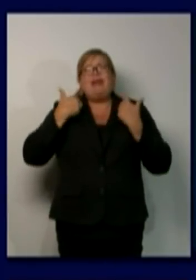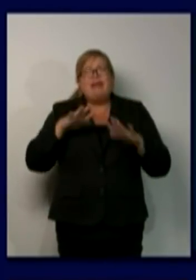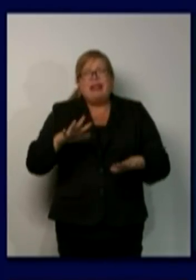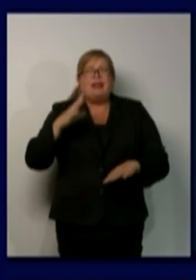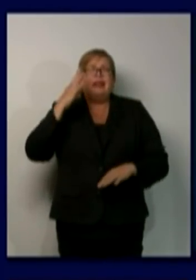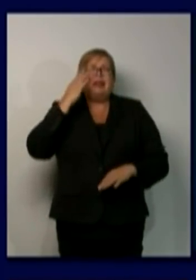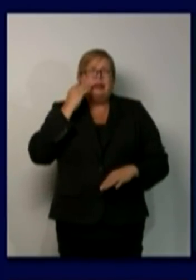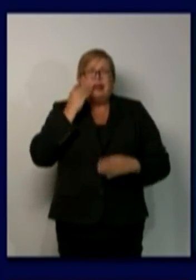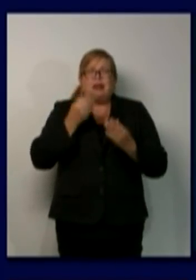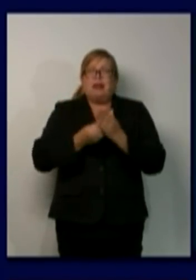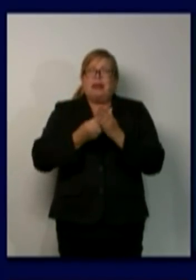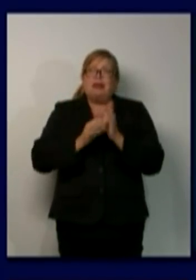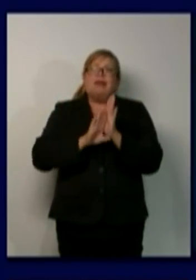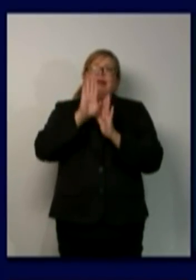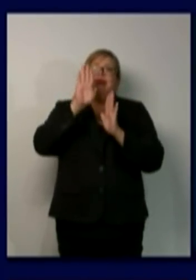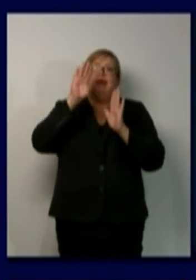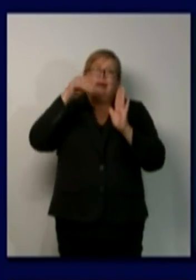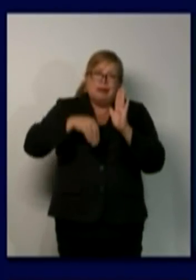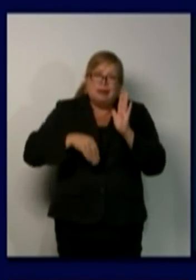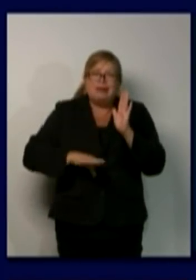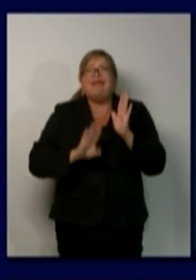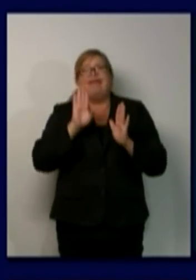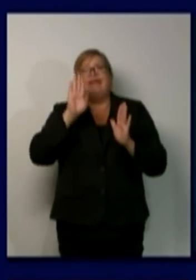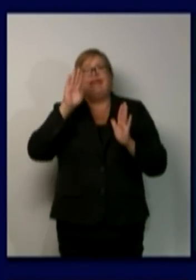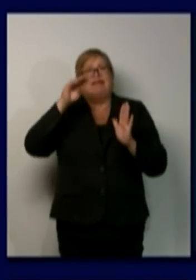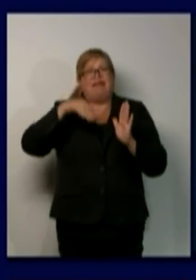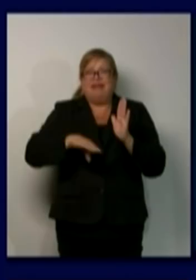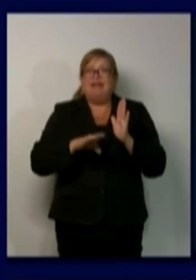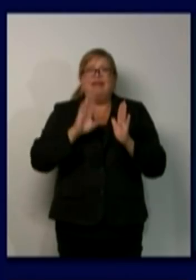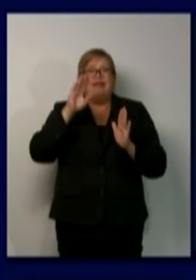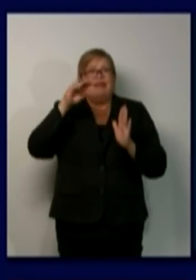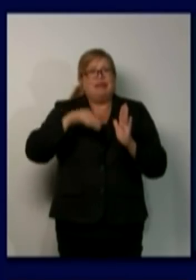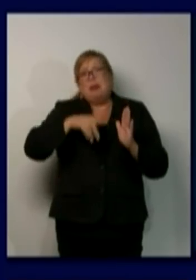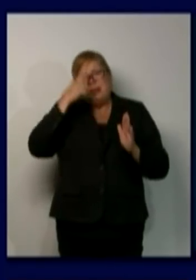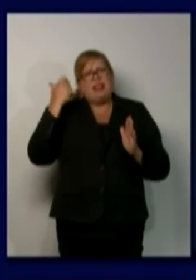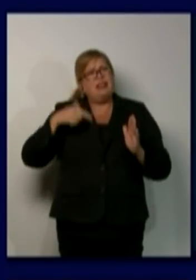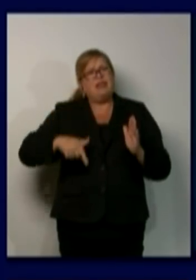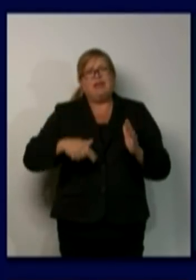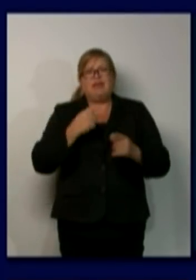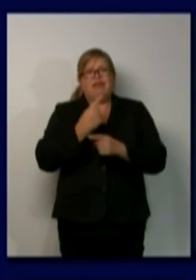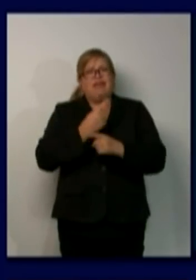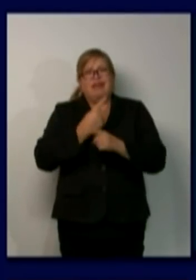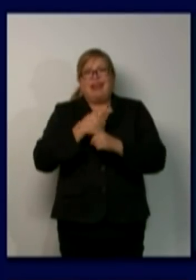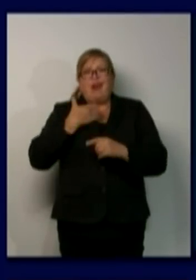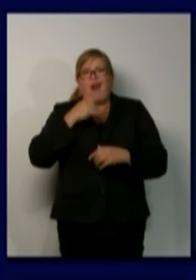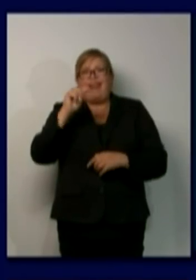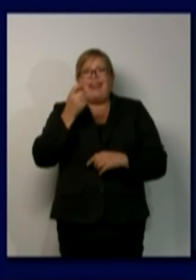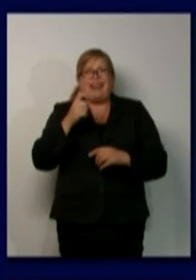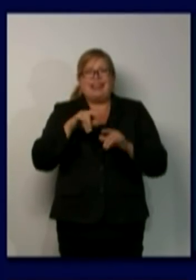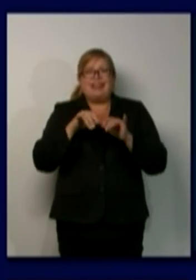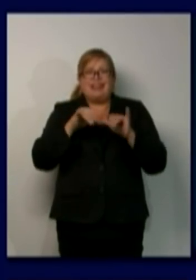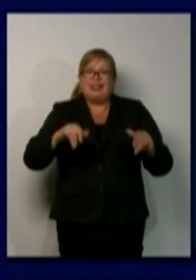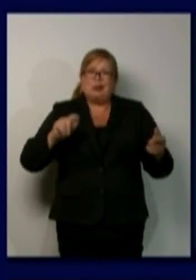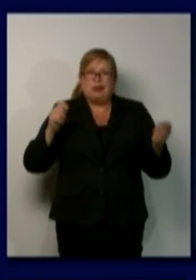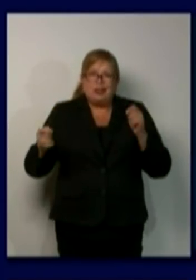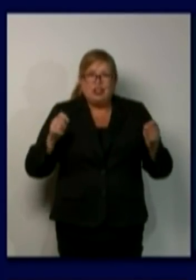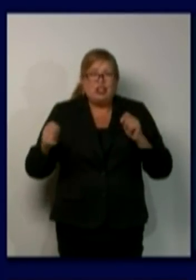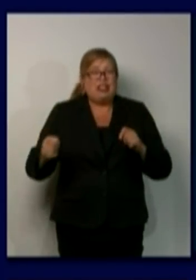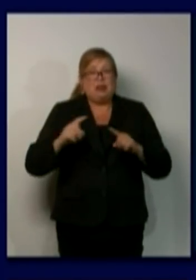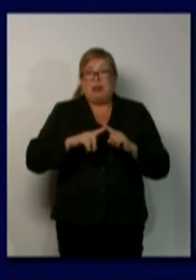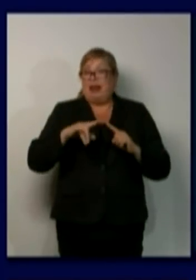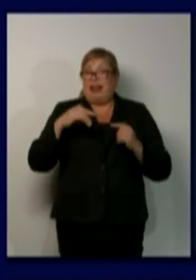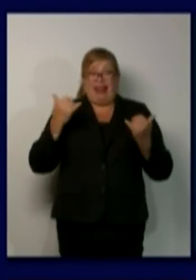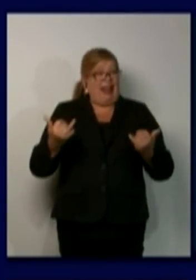vagaries of revenue, the increases and declines because the volatility of our tax system. These are